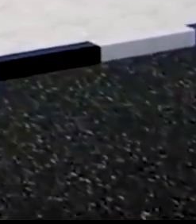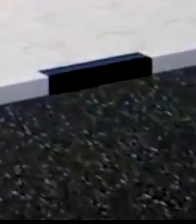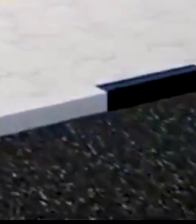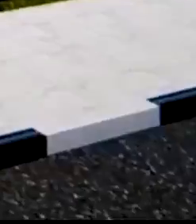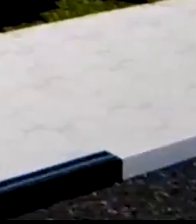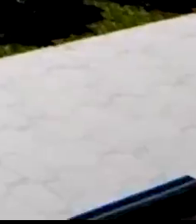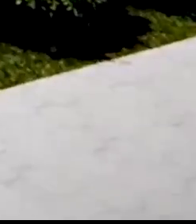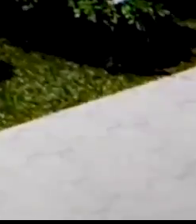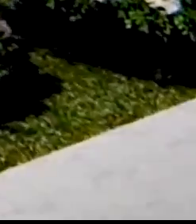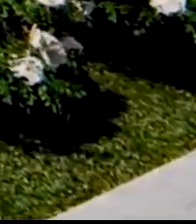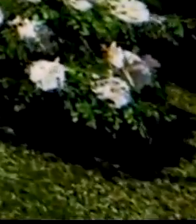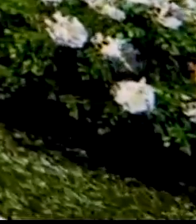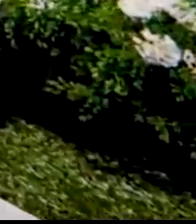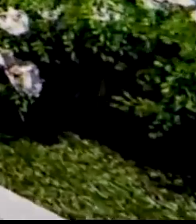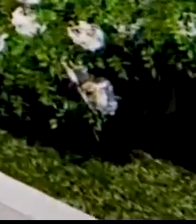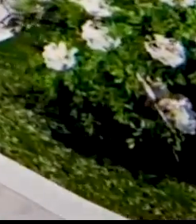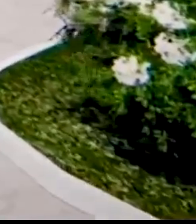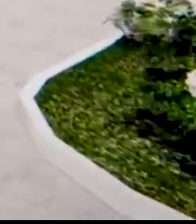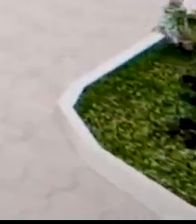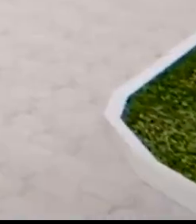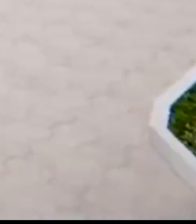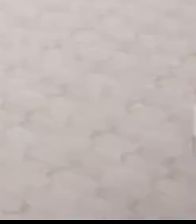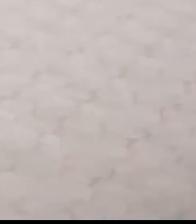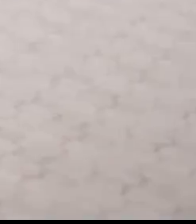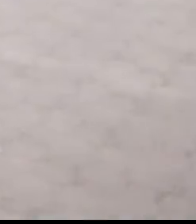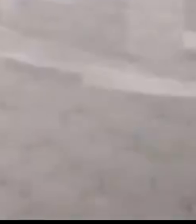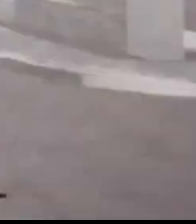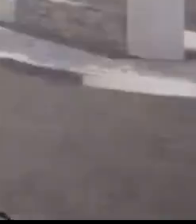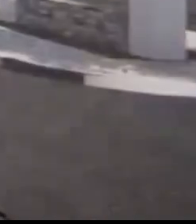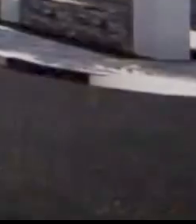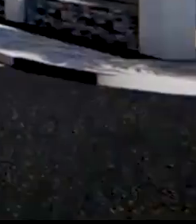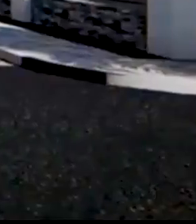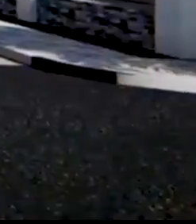Looking for more? Then look no further than Master's Villa.